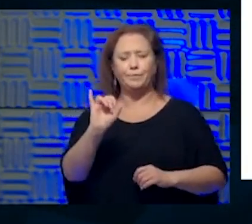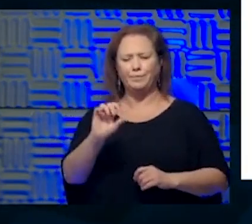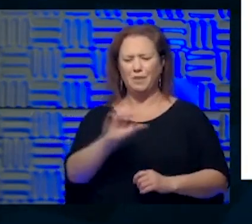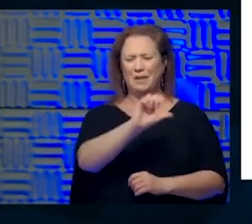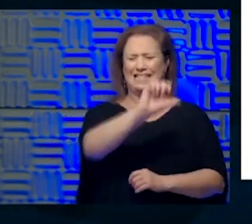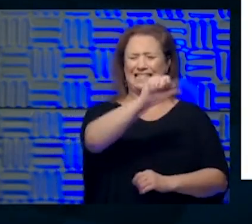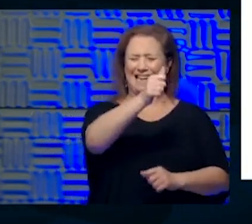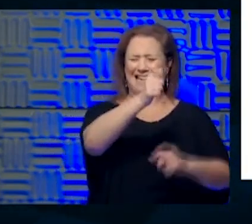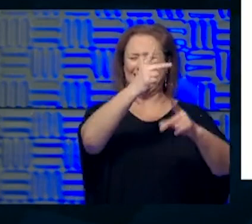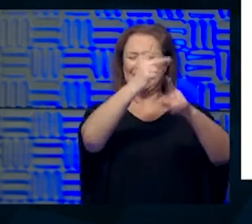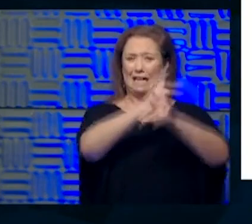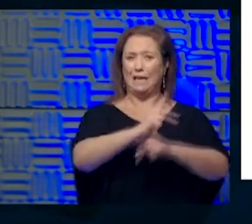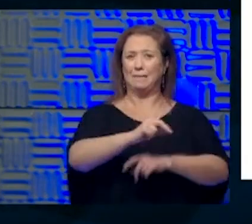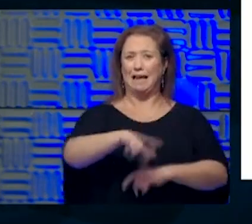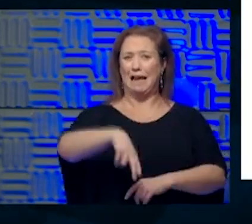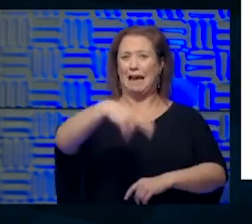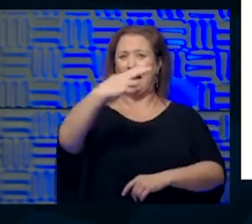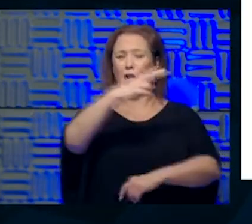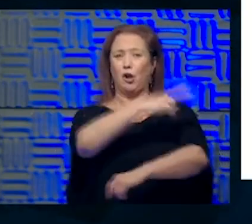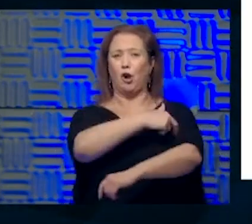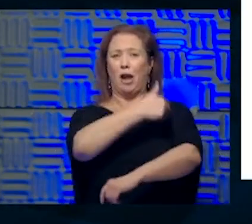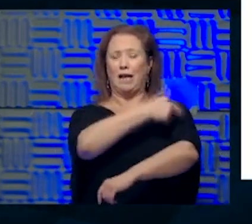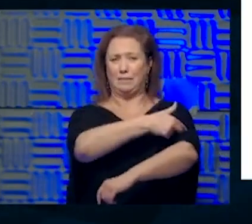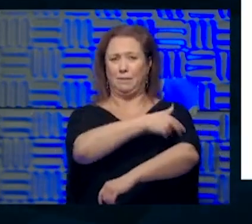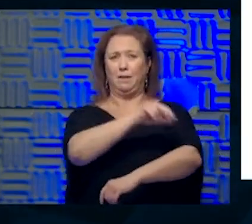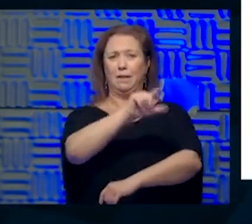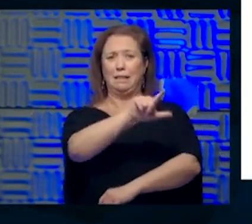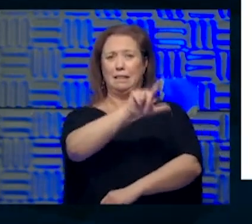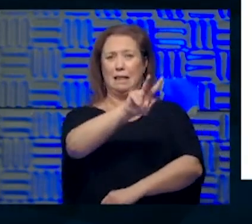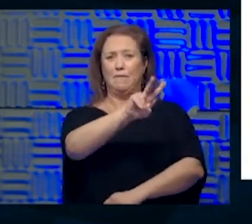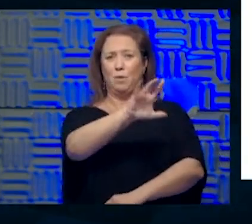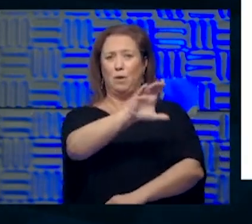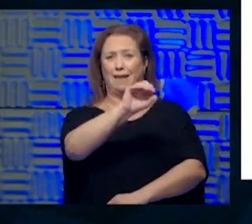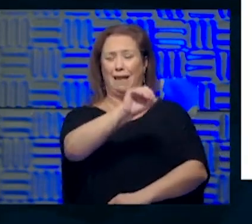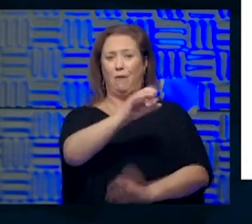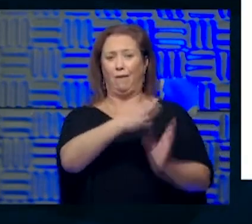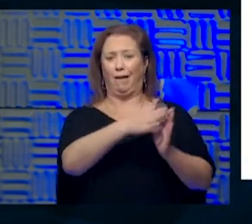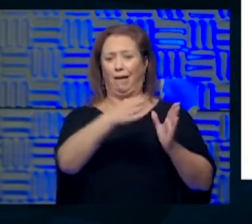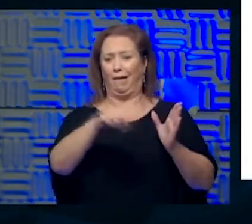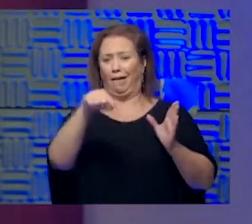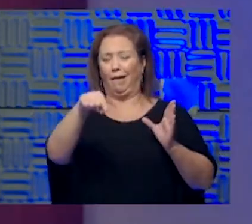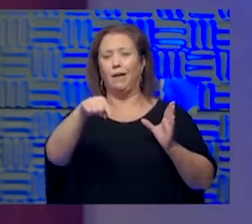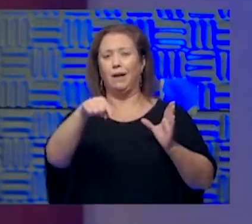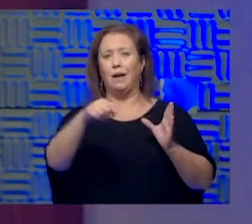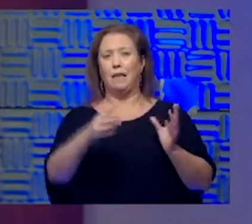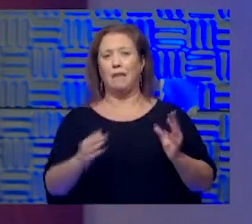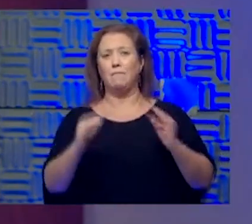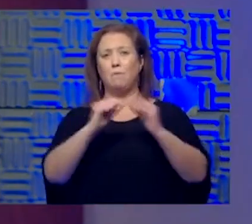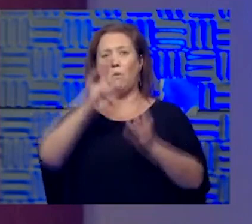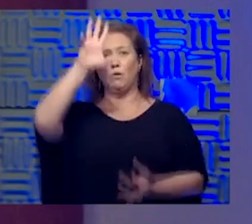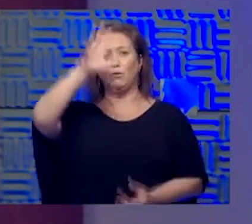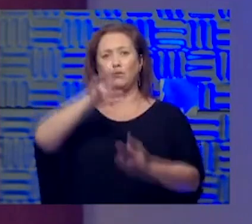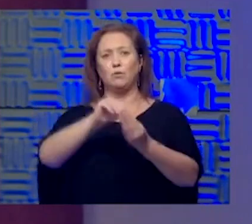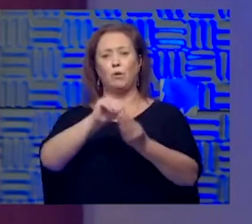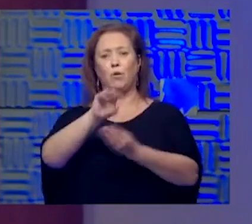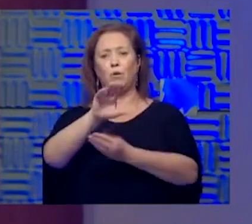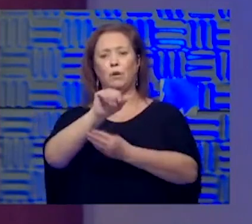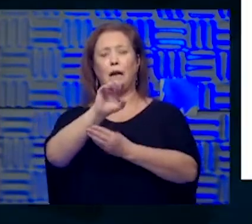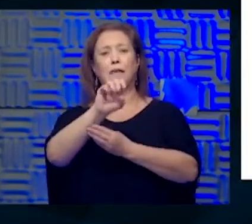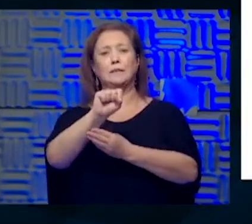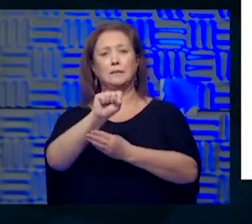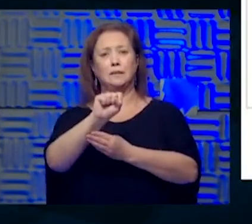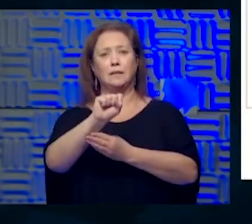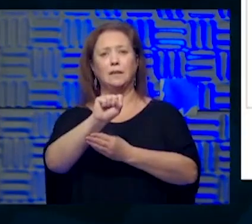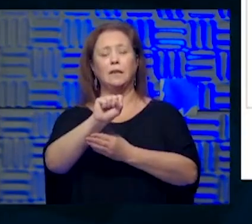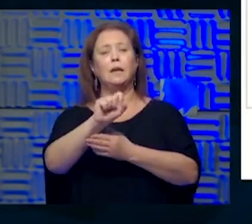10 times higher hospitalization rate than Leavenworth County, our neighbor, that's got actually more total cases than we do. Logan,